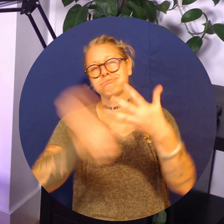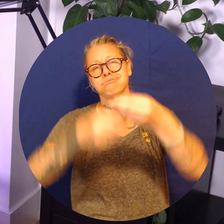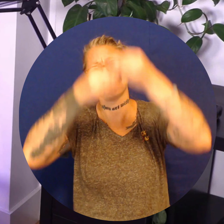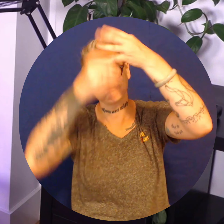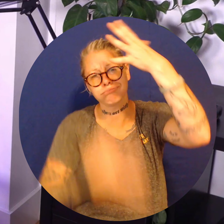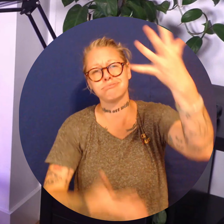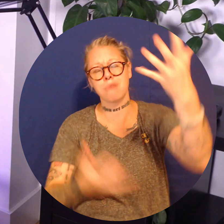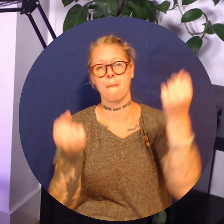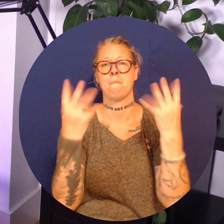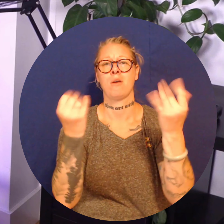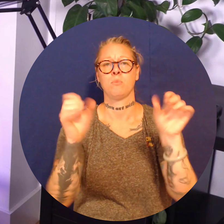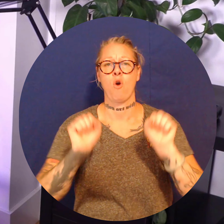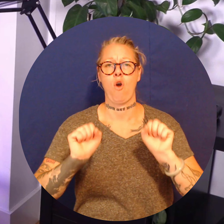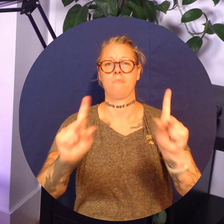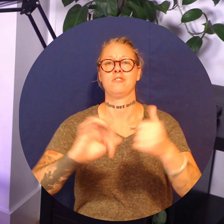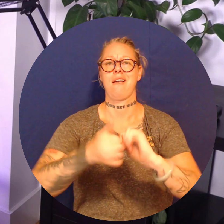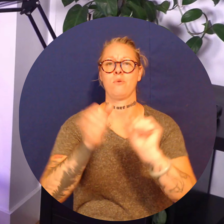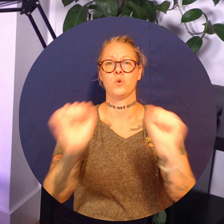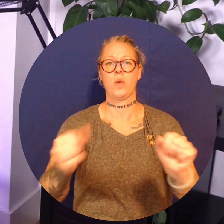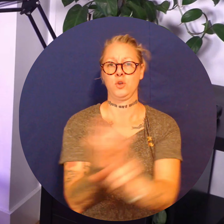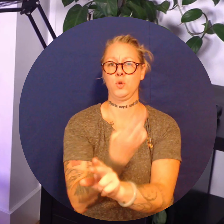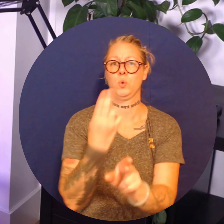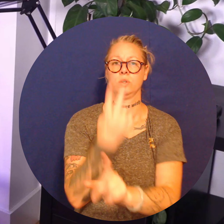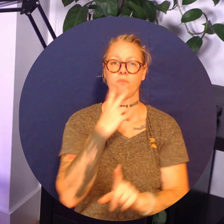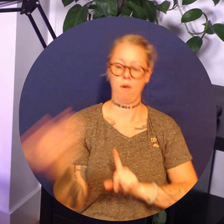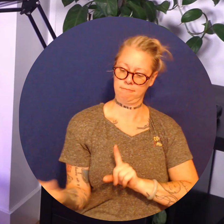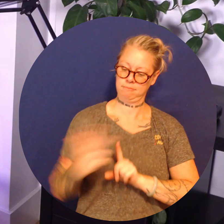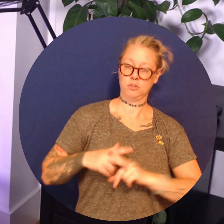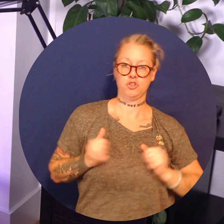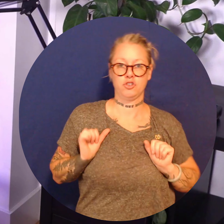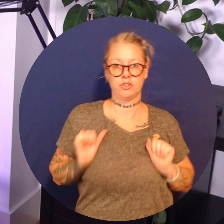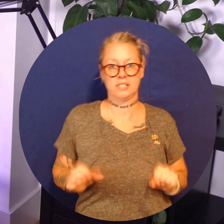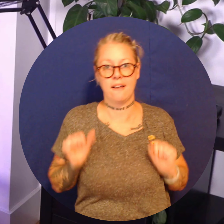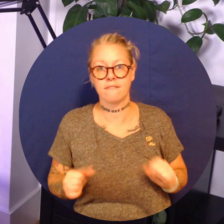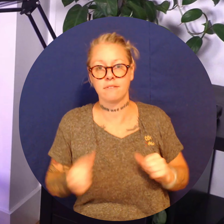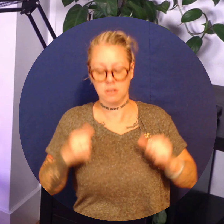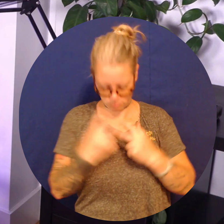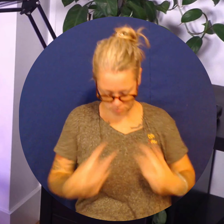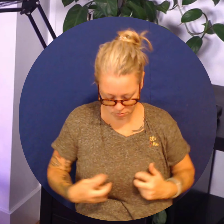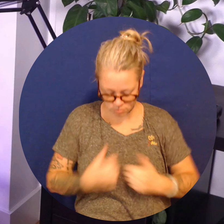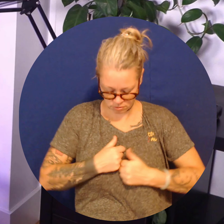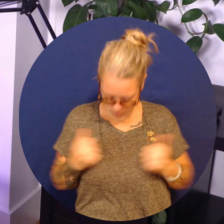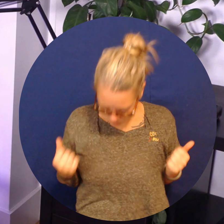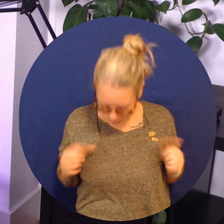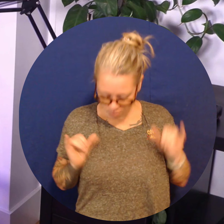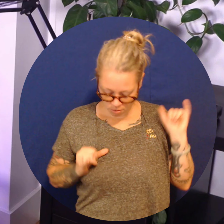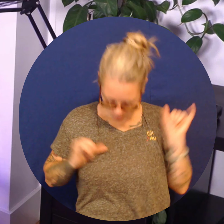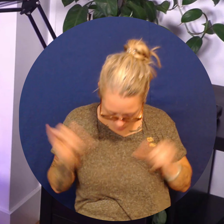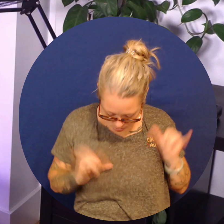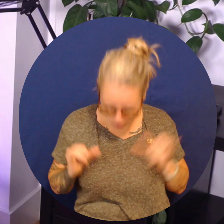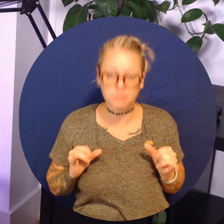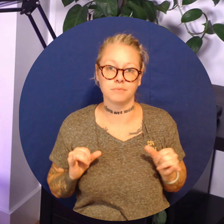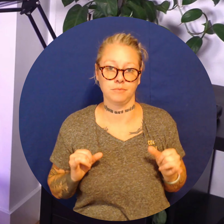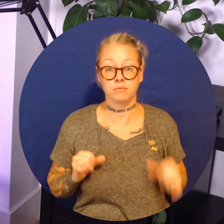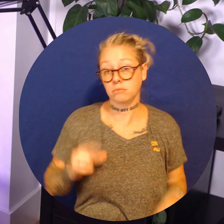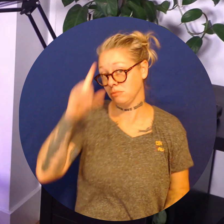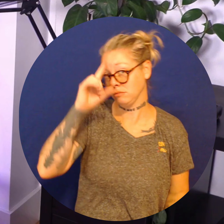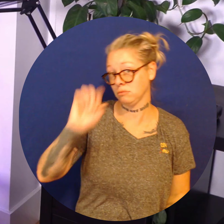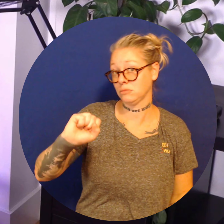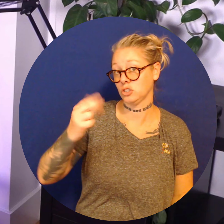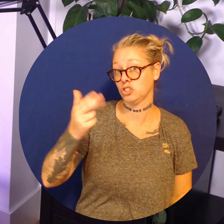there's a thousand modalities see which one tickles your fancy and and start there you know what i mean i think